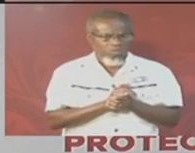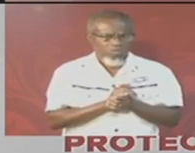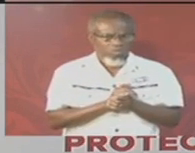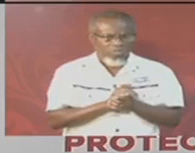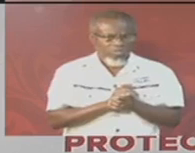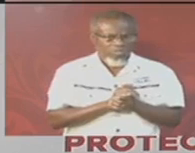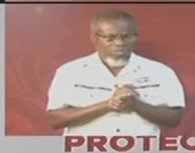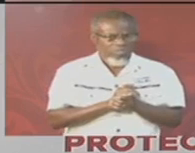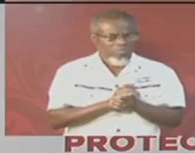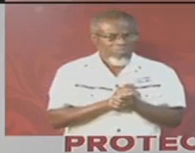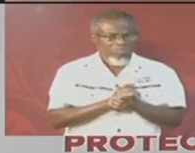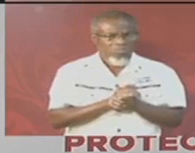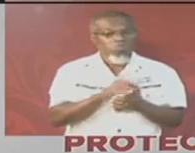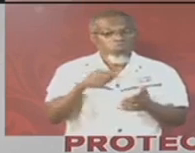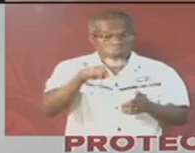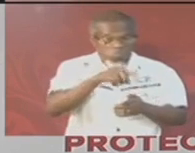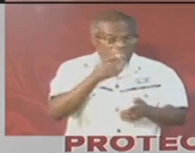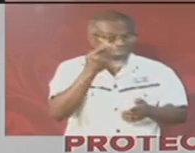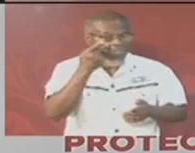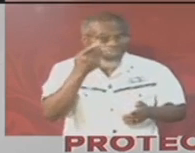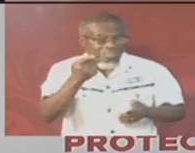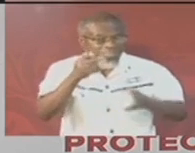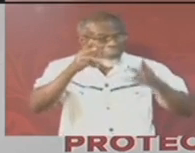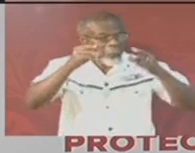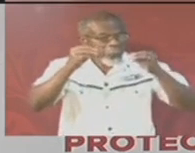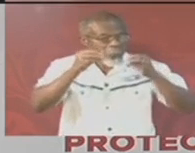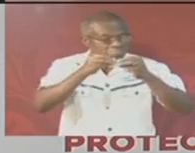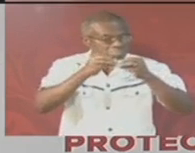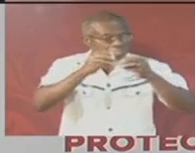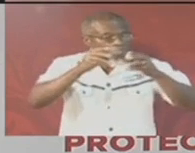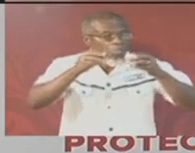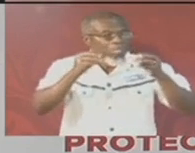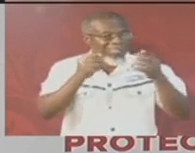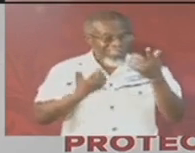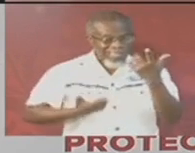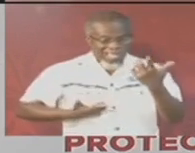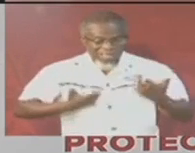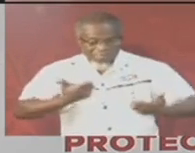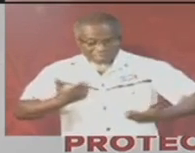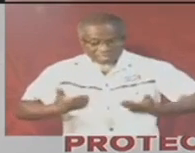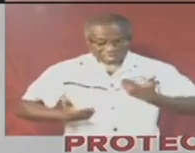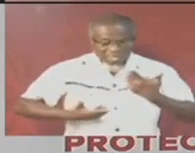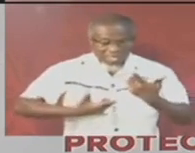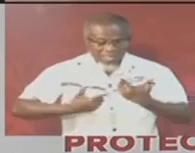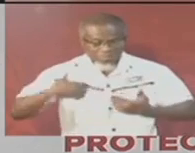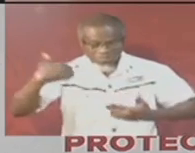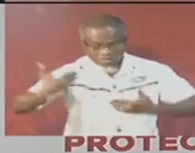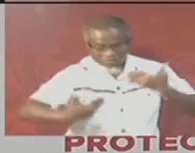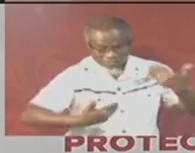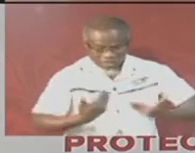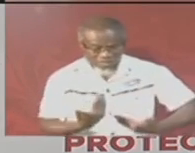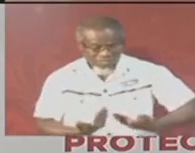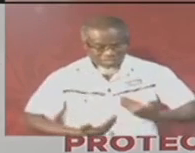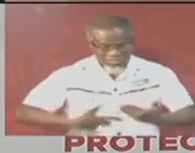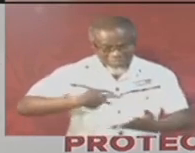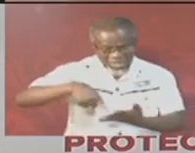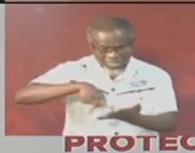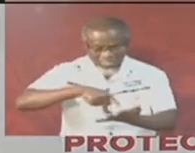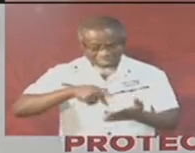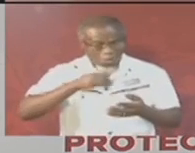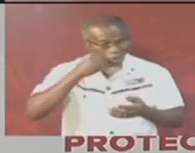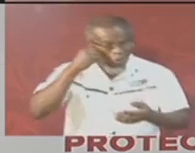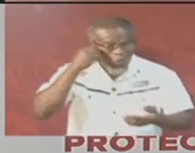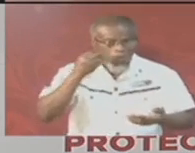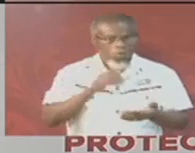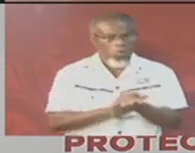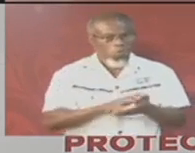off, that are inviting people into their homes to have parties, weddings, christenings, birthdays.